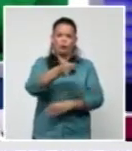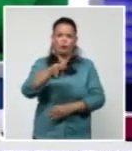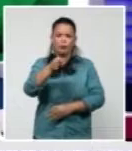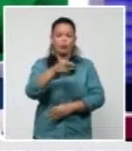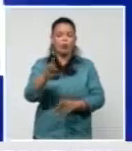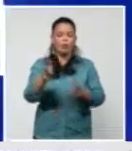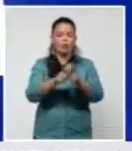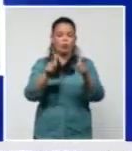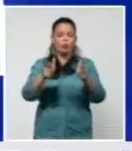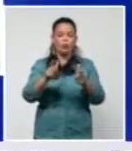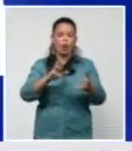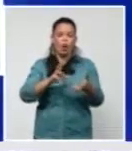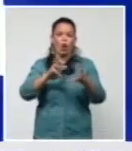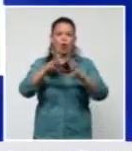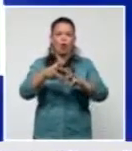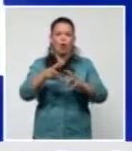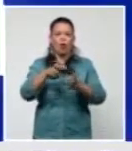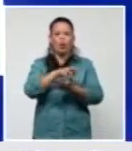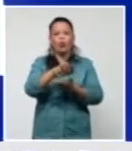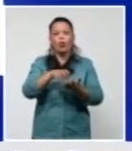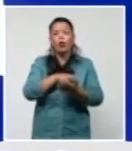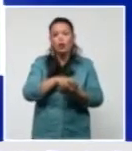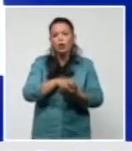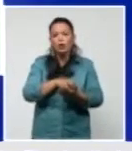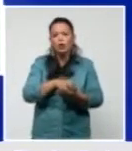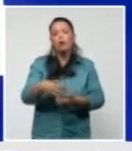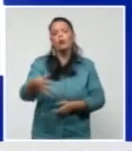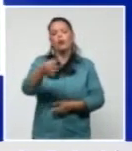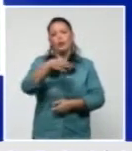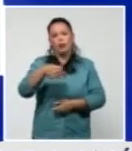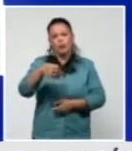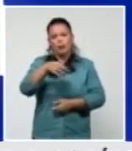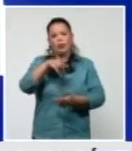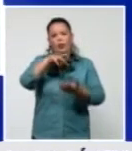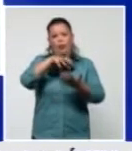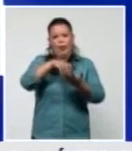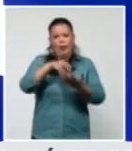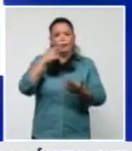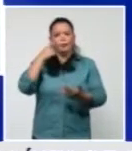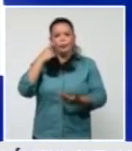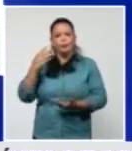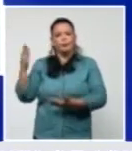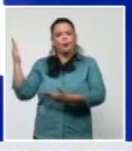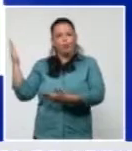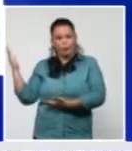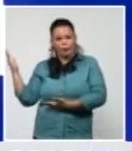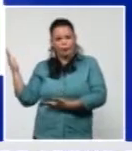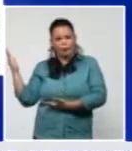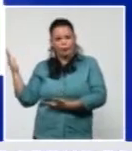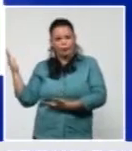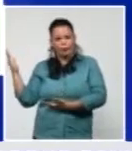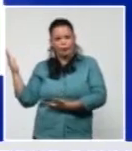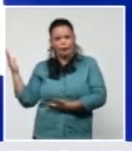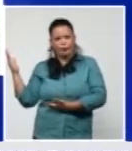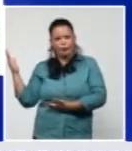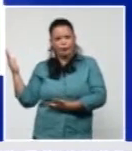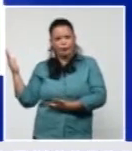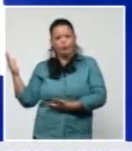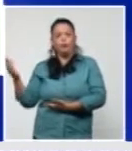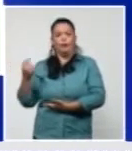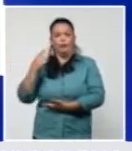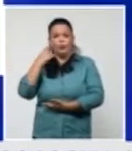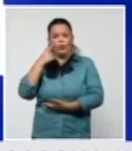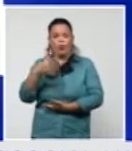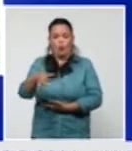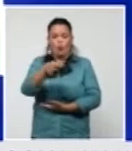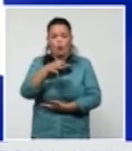please. This shows the number of positive cases per province over the last week. As you can see, there have been spikes